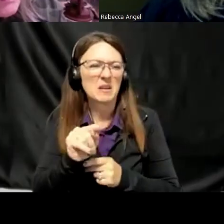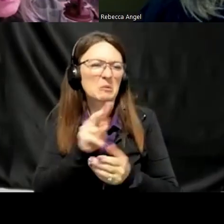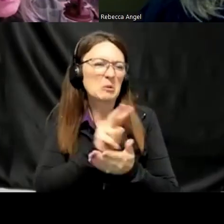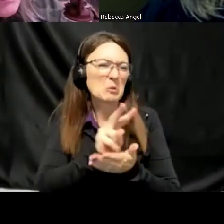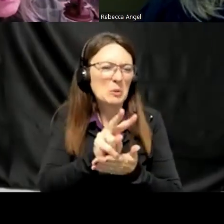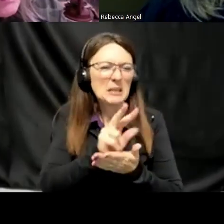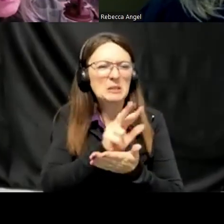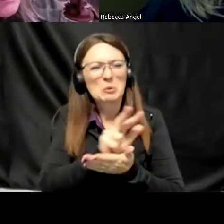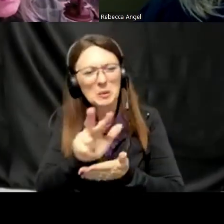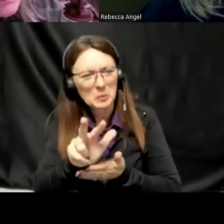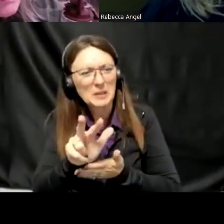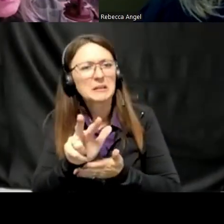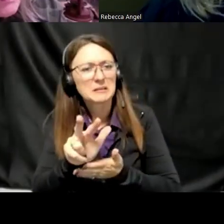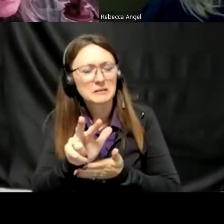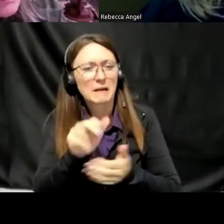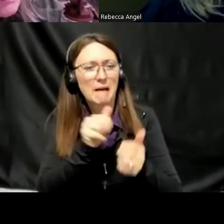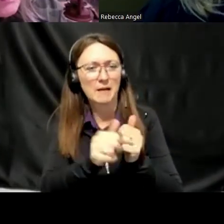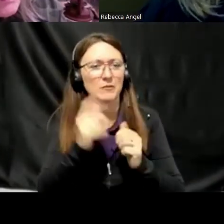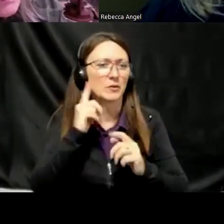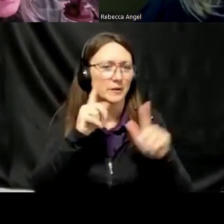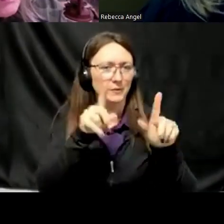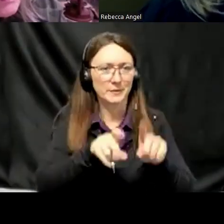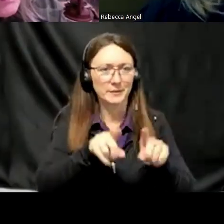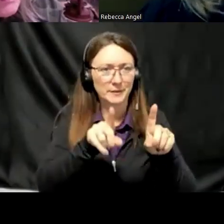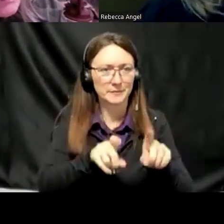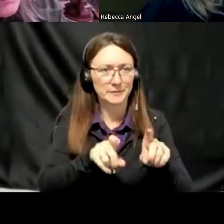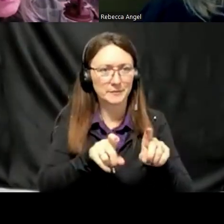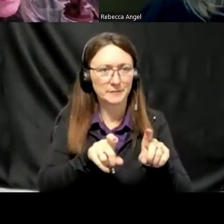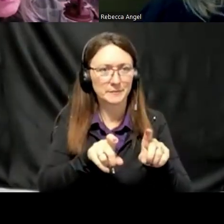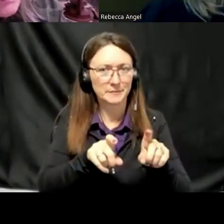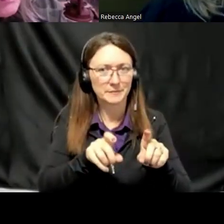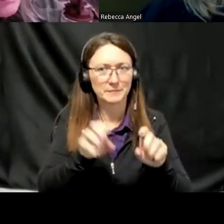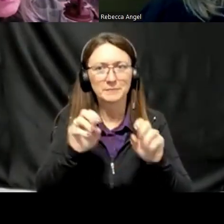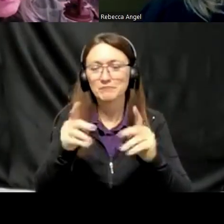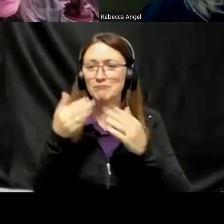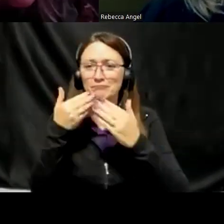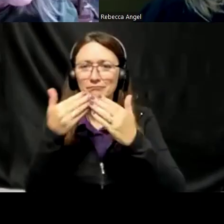Okay. Following a hearing test. Okay. Yeah. Thank you.